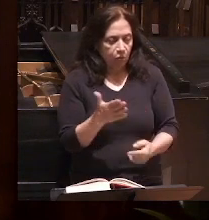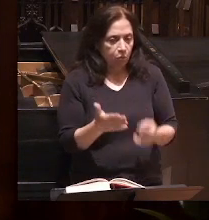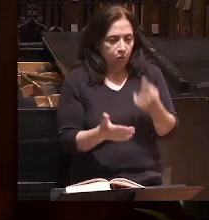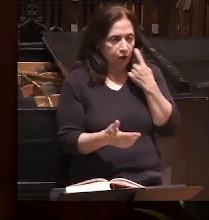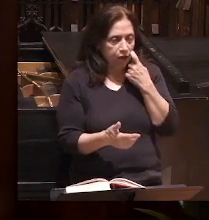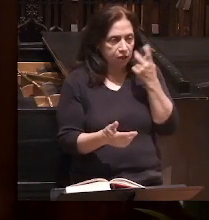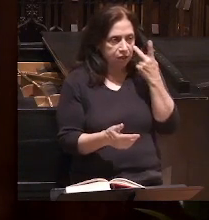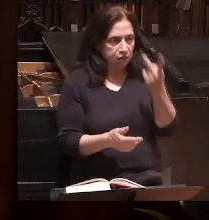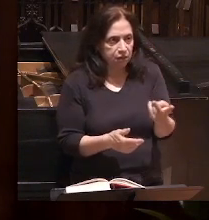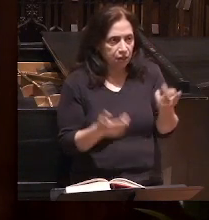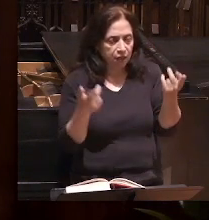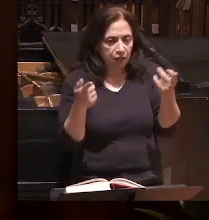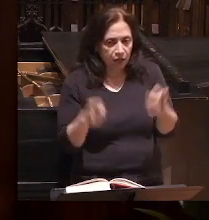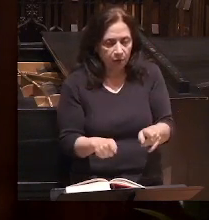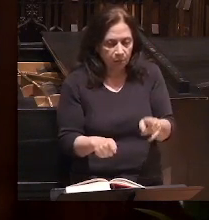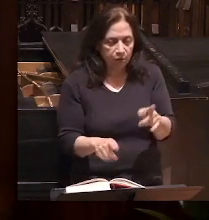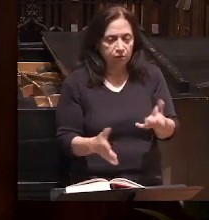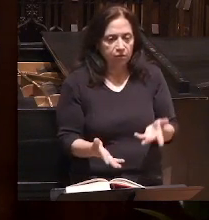just seen happen.